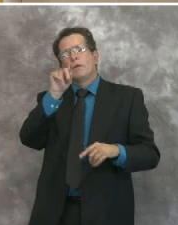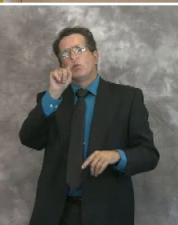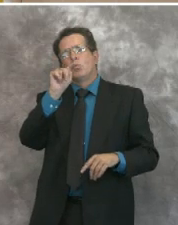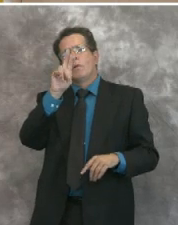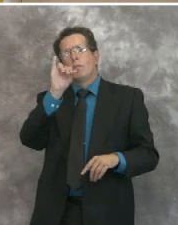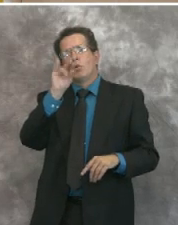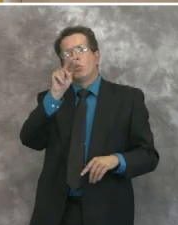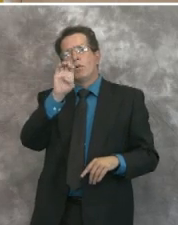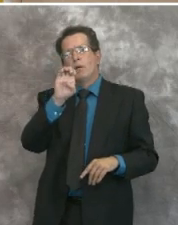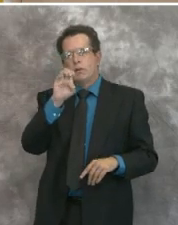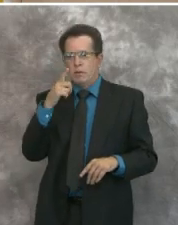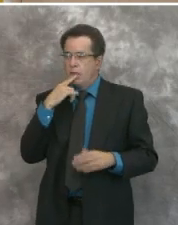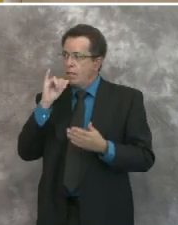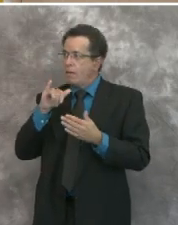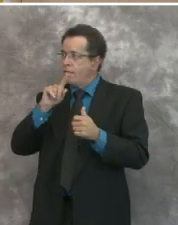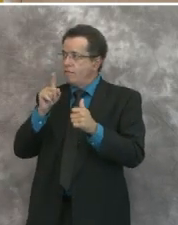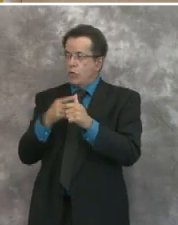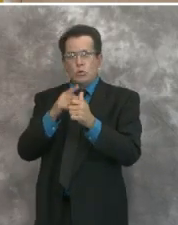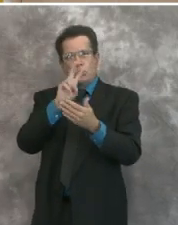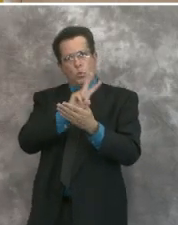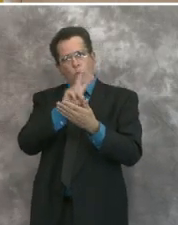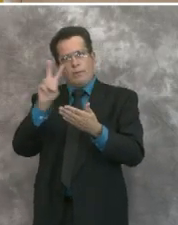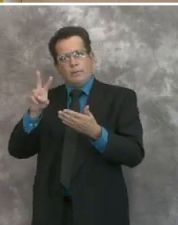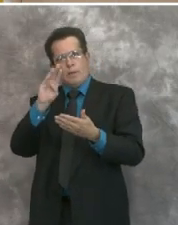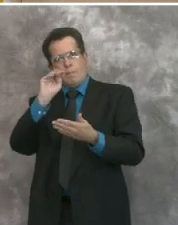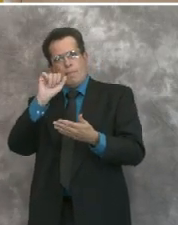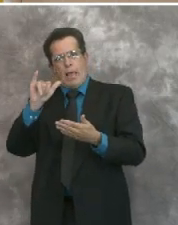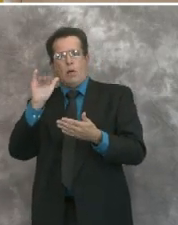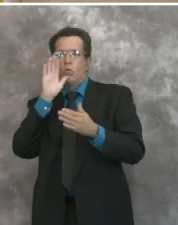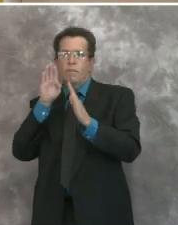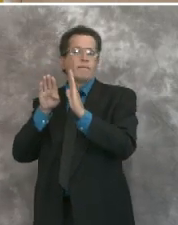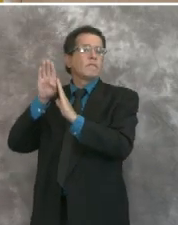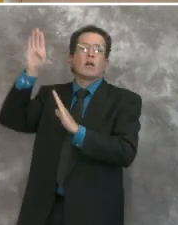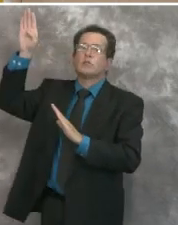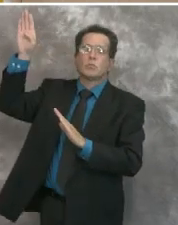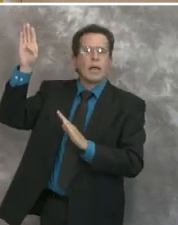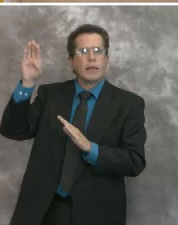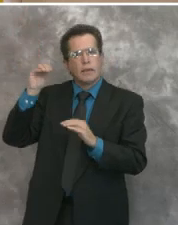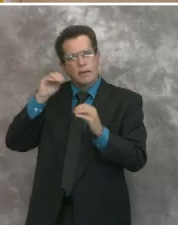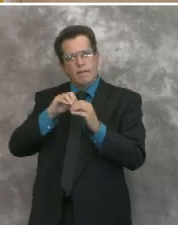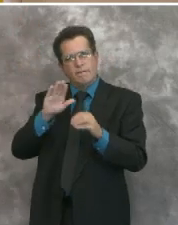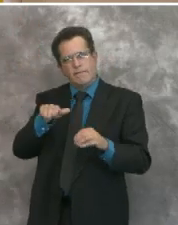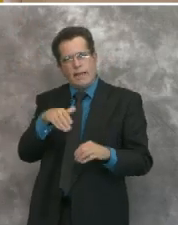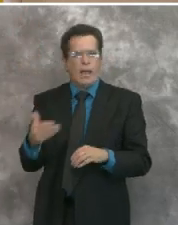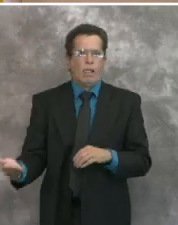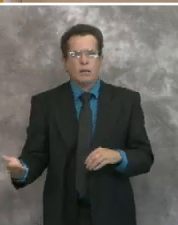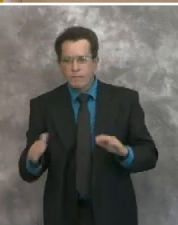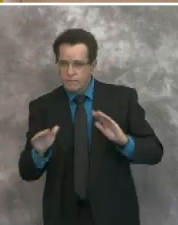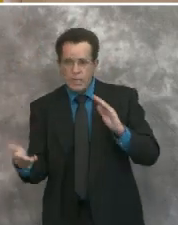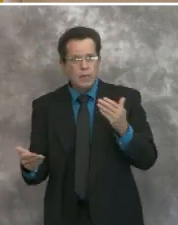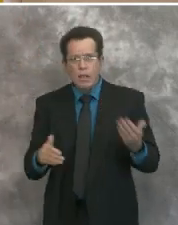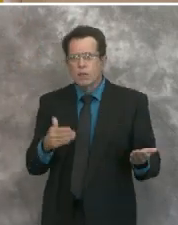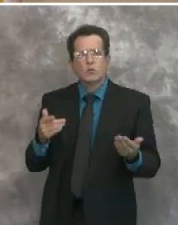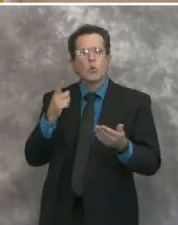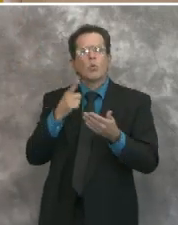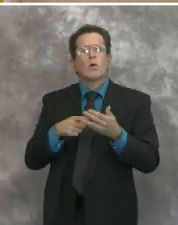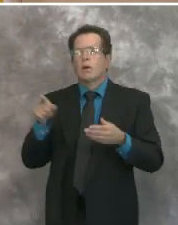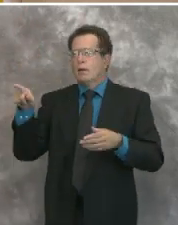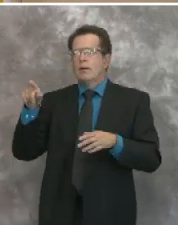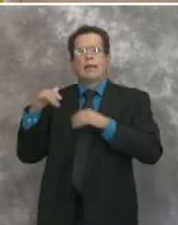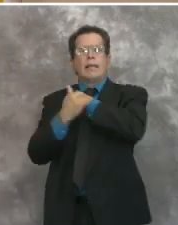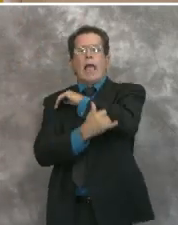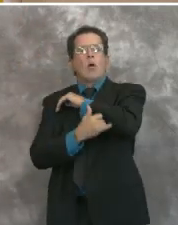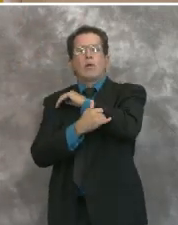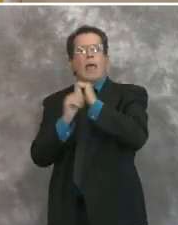that the first 2 weeks of May will have the largest spike in transmissions and fatalities. What specific actions is the county taking to